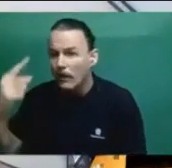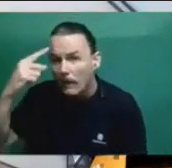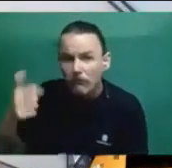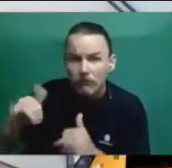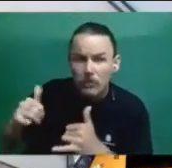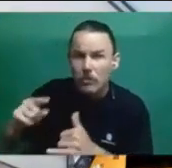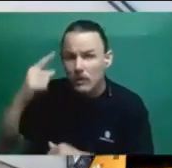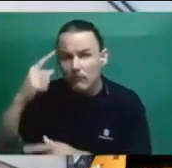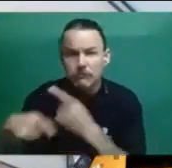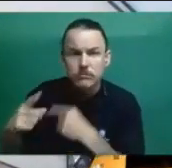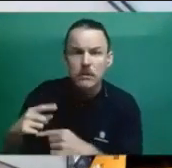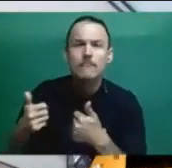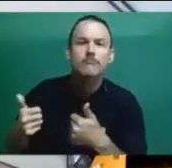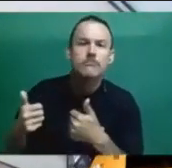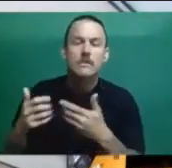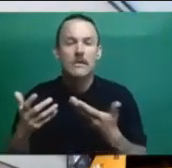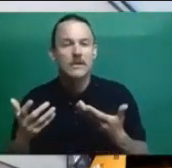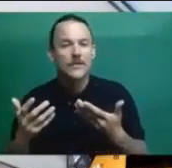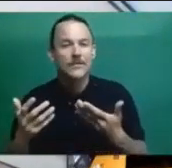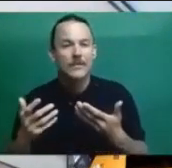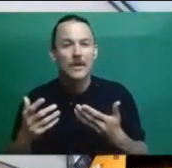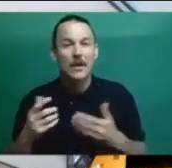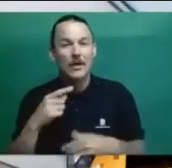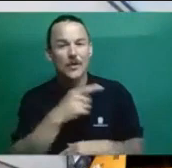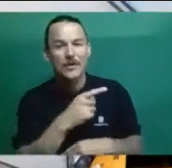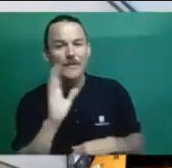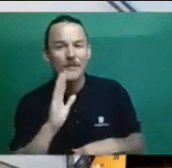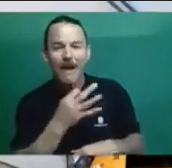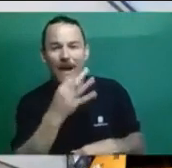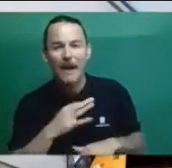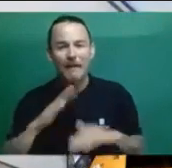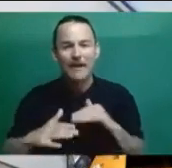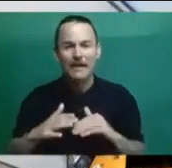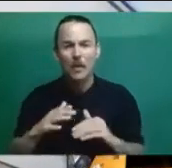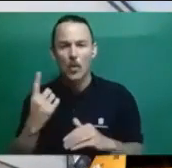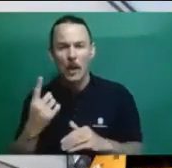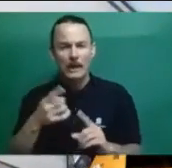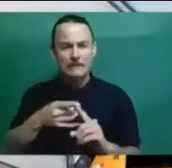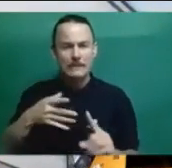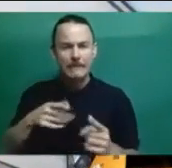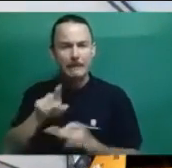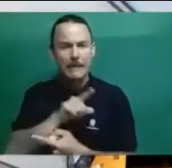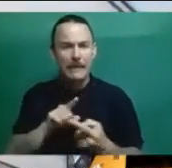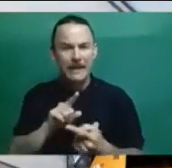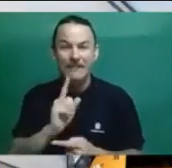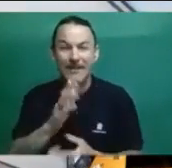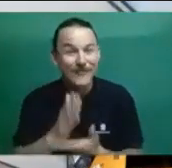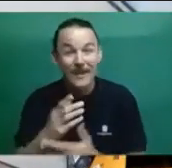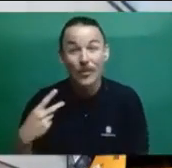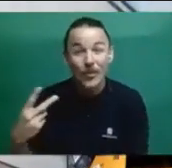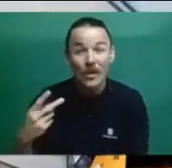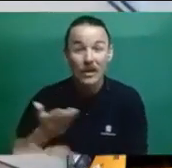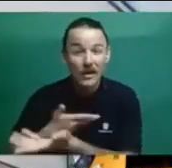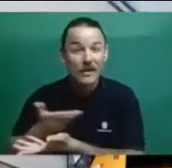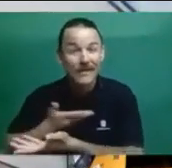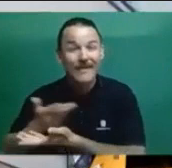earlier about can we point to a precise meeting, there's literally hundreds of discussions, perhaps more than that, actually, and it's a really